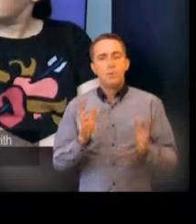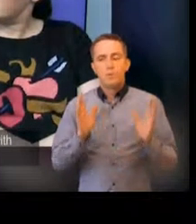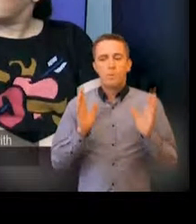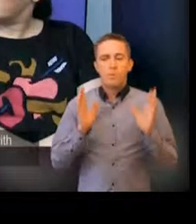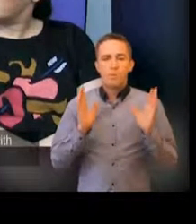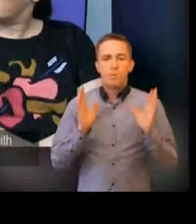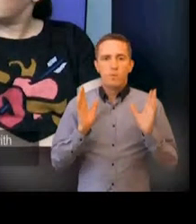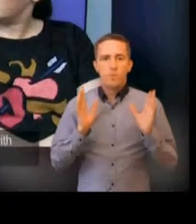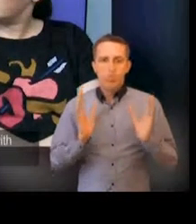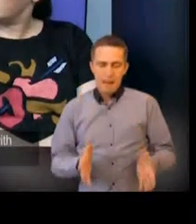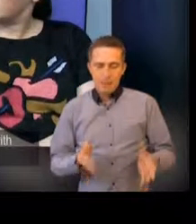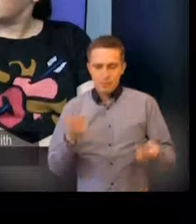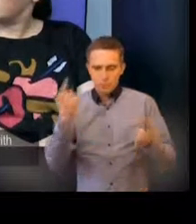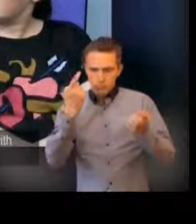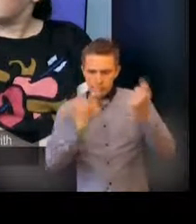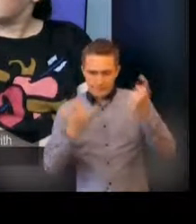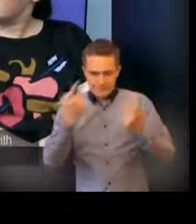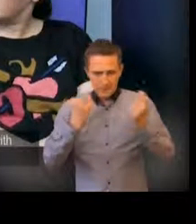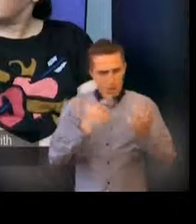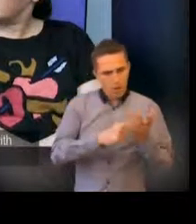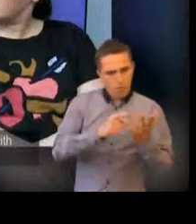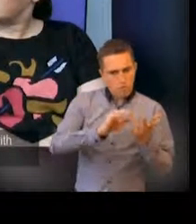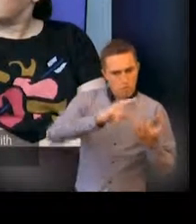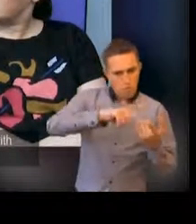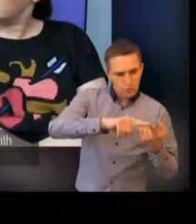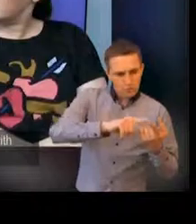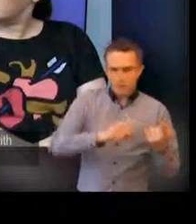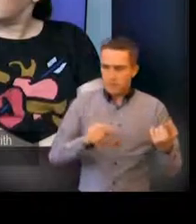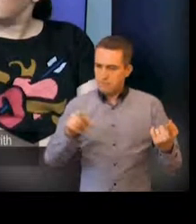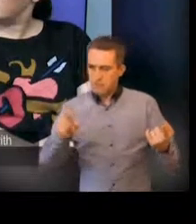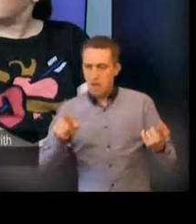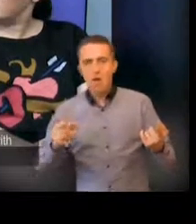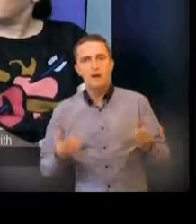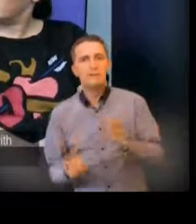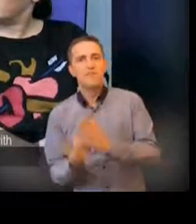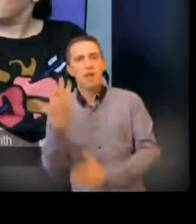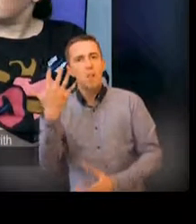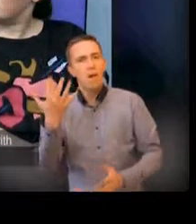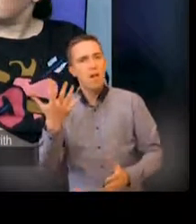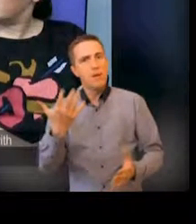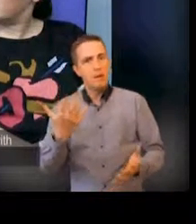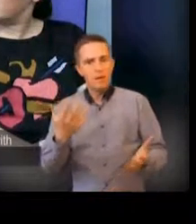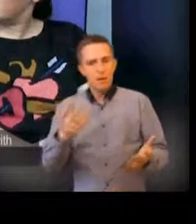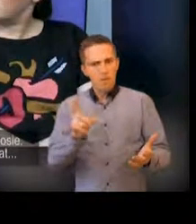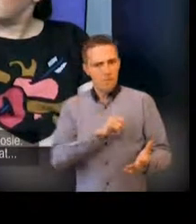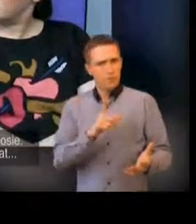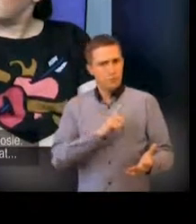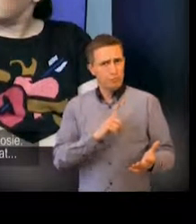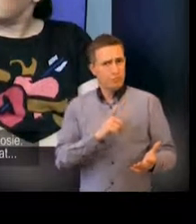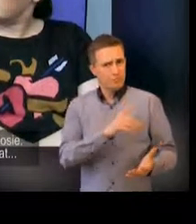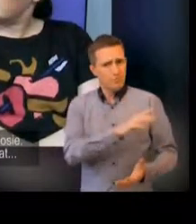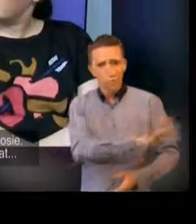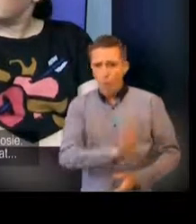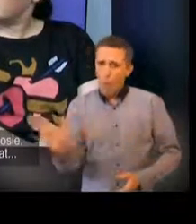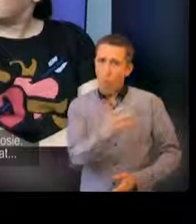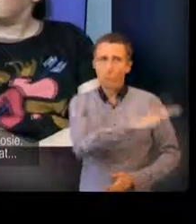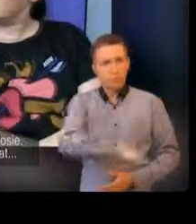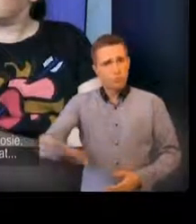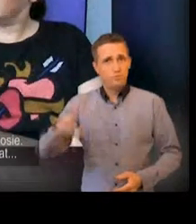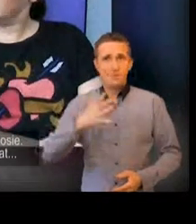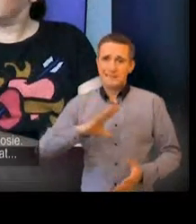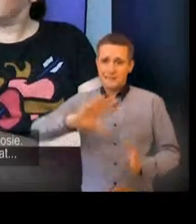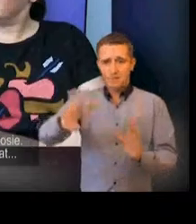Yeah, I relate to that. Because it benefited us, because it is scary, but there's nothing, it's just inclusion, and it's the unknown that you're actually scared